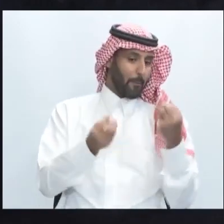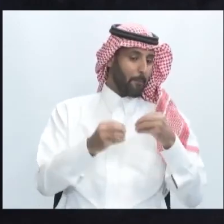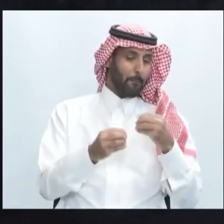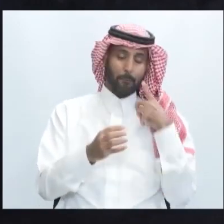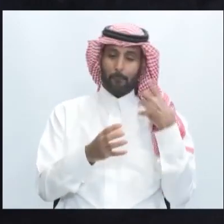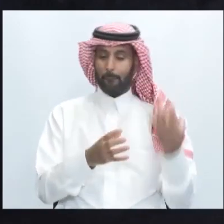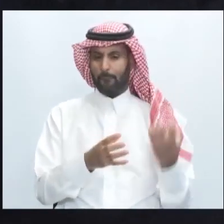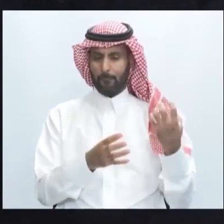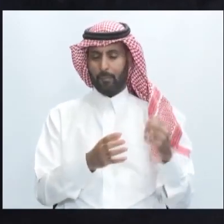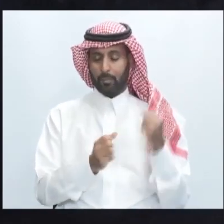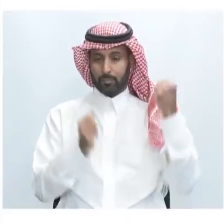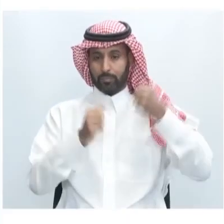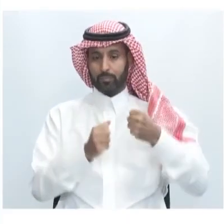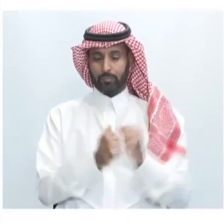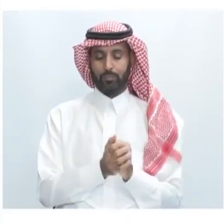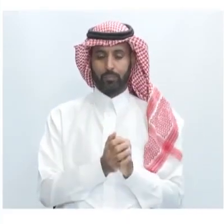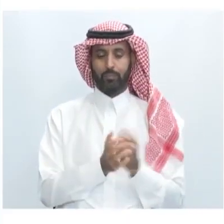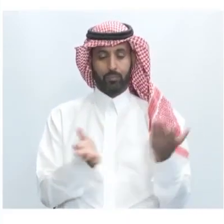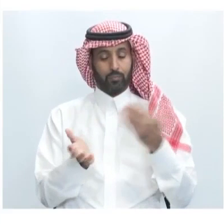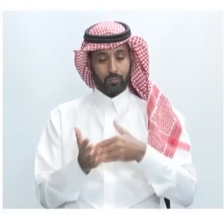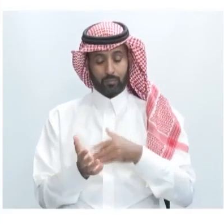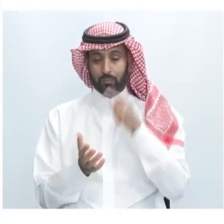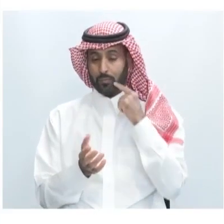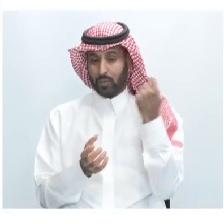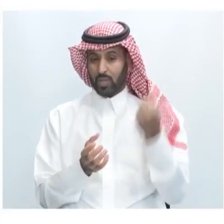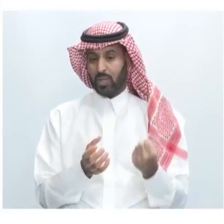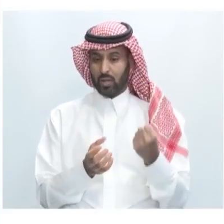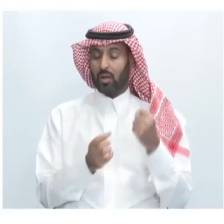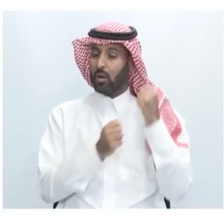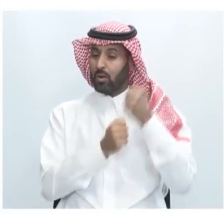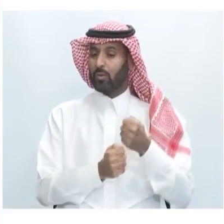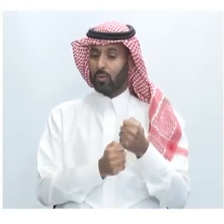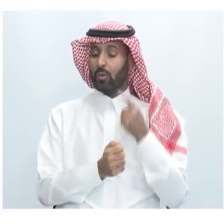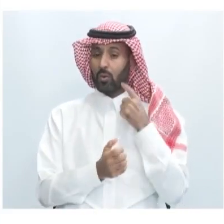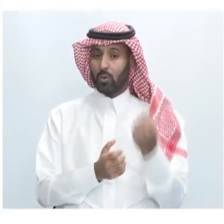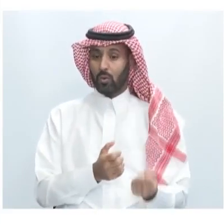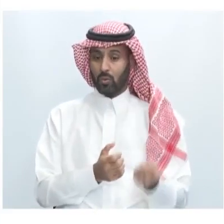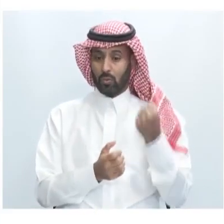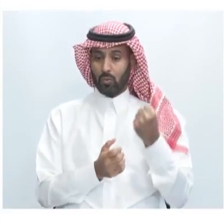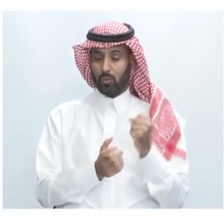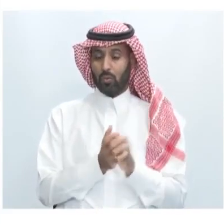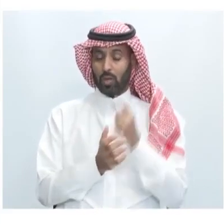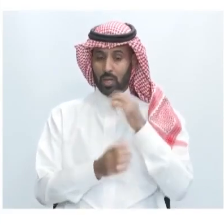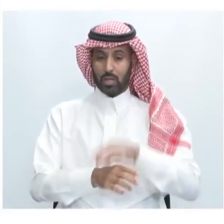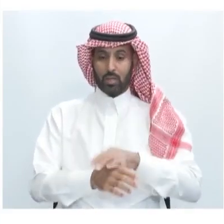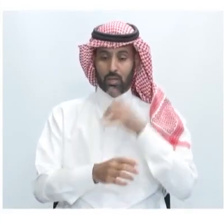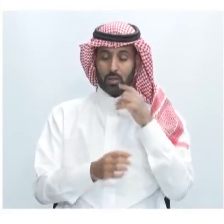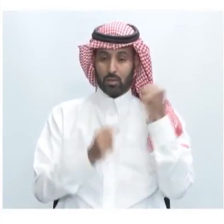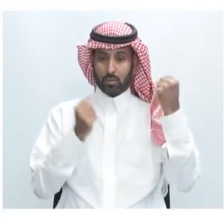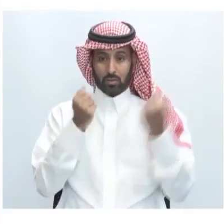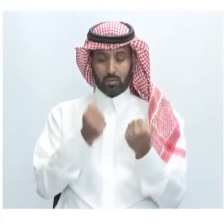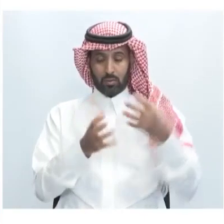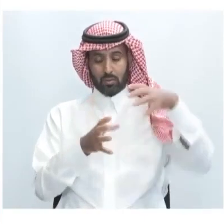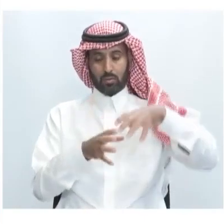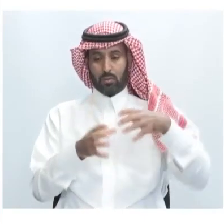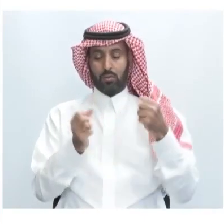truck can carry. So again, a load is an amount of something that a person or a vehicle